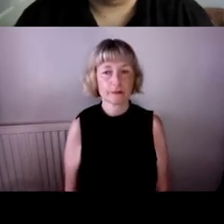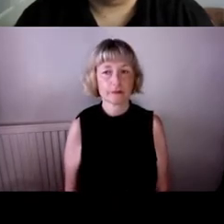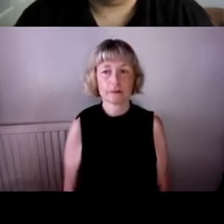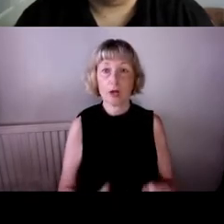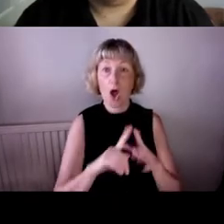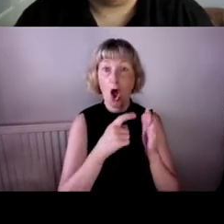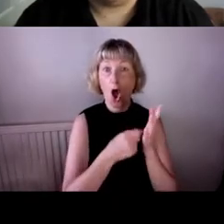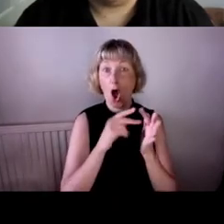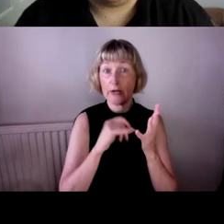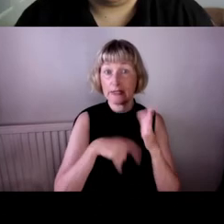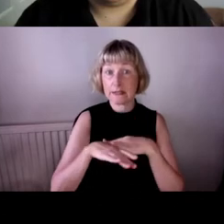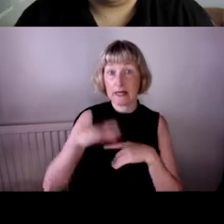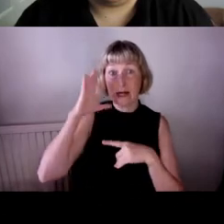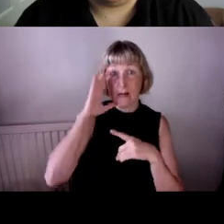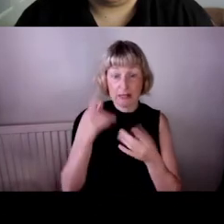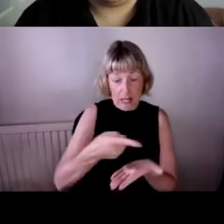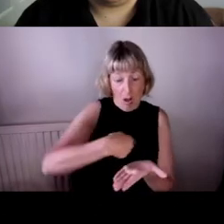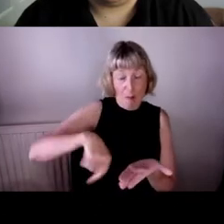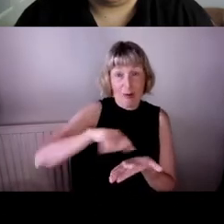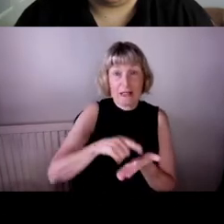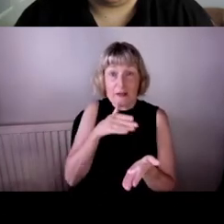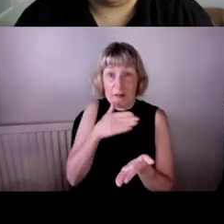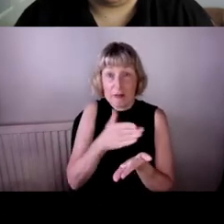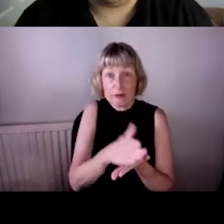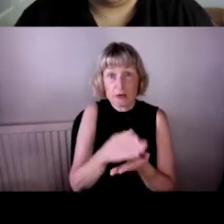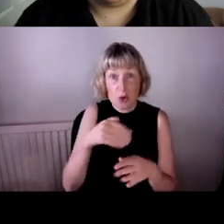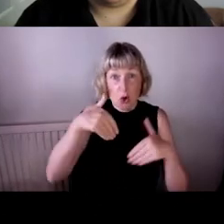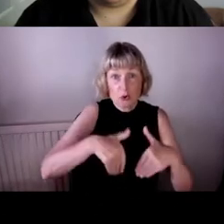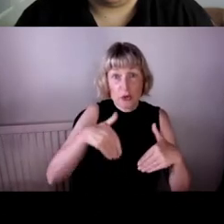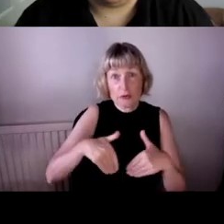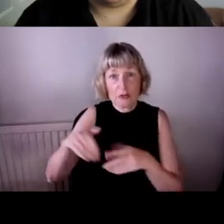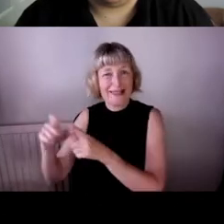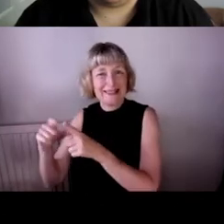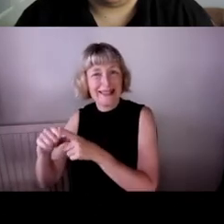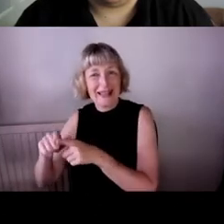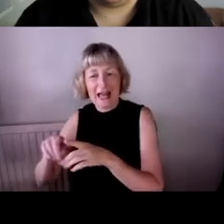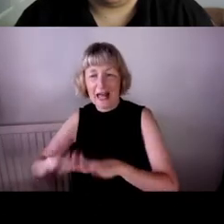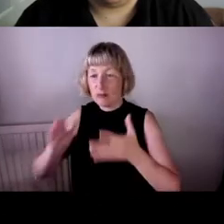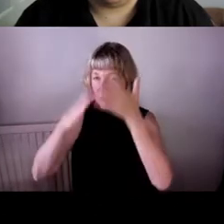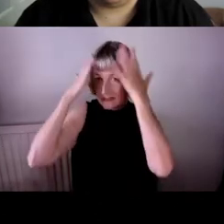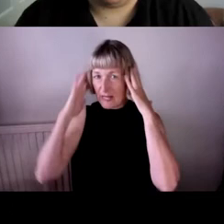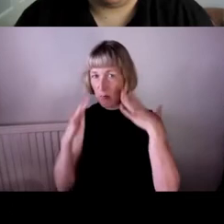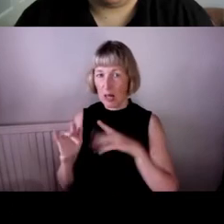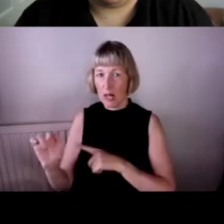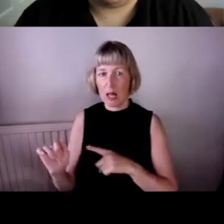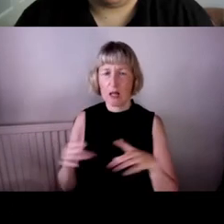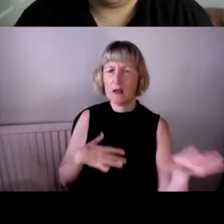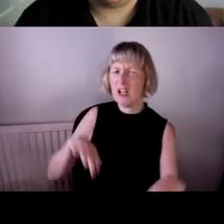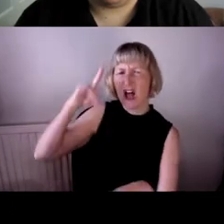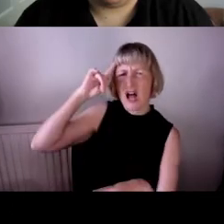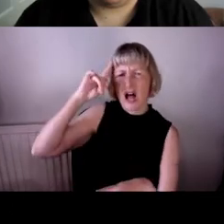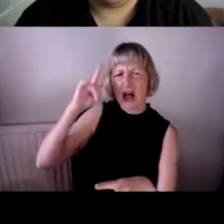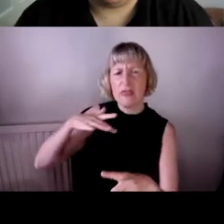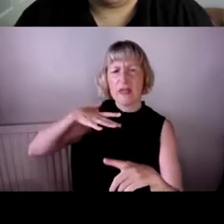Ernest's in bed, holding a plate of pilchards on toast. Delia's at her dressing table, busy with hand cream. I think we're in imminent